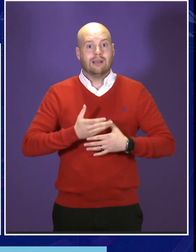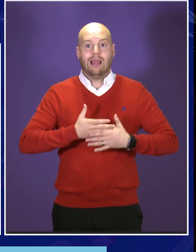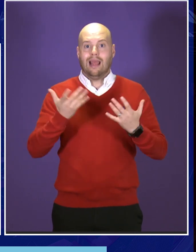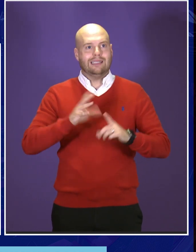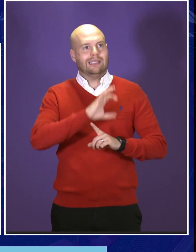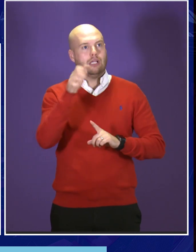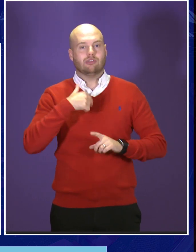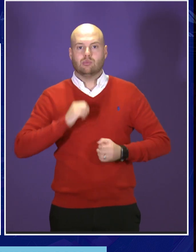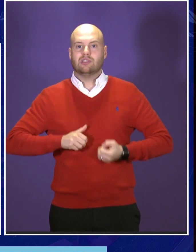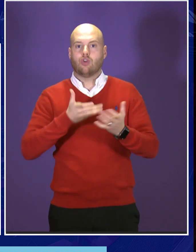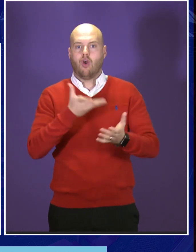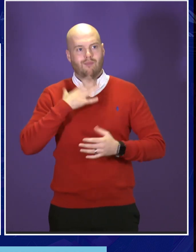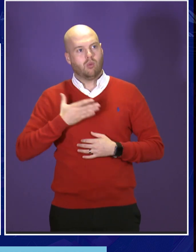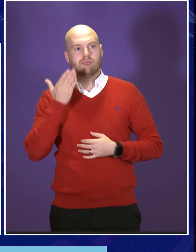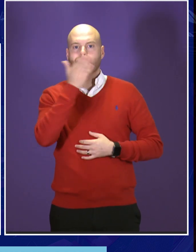serve.